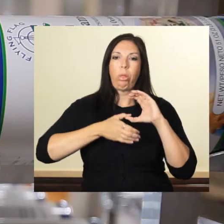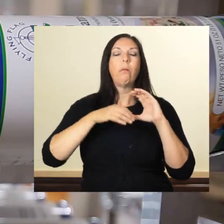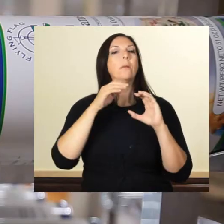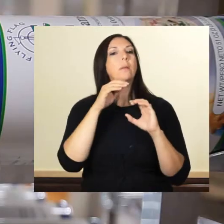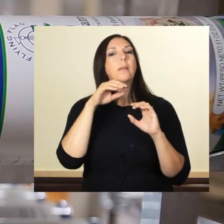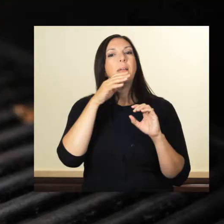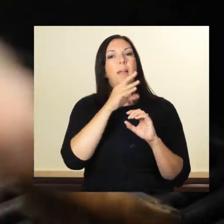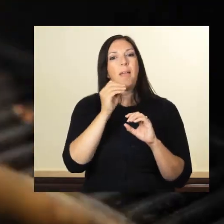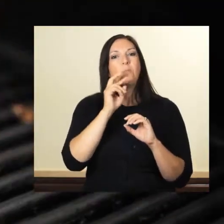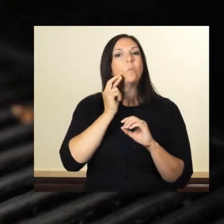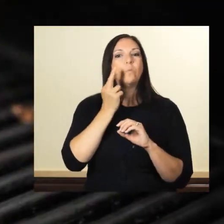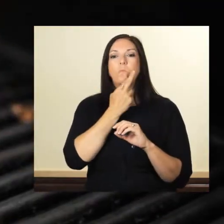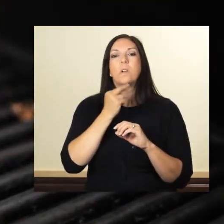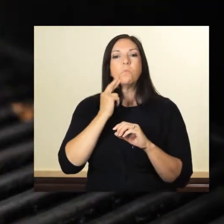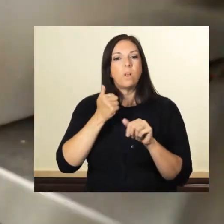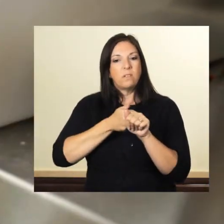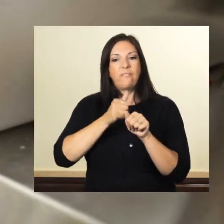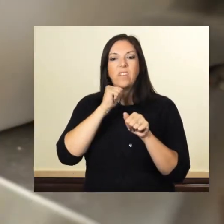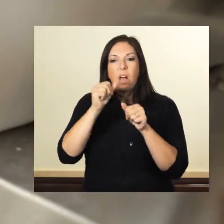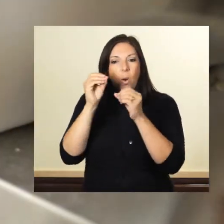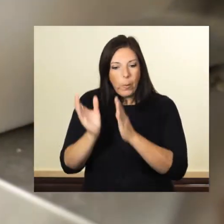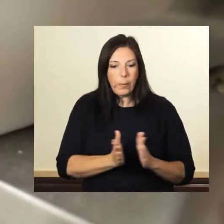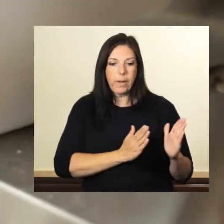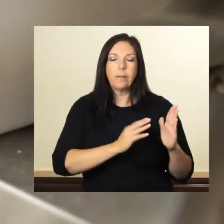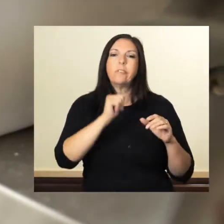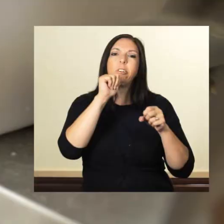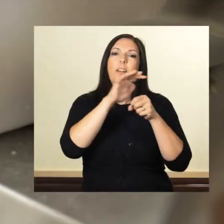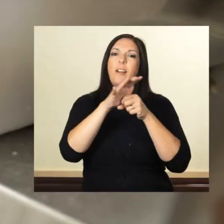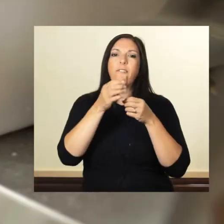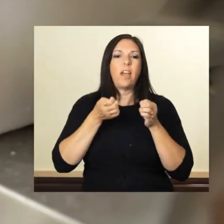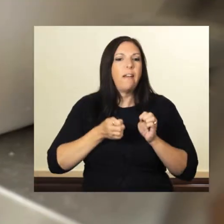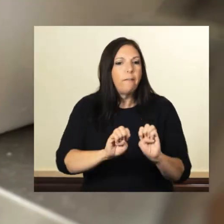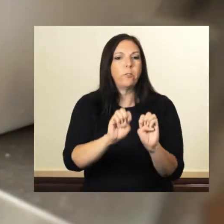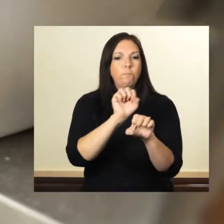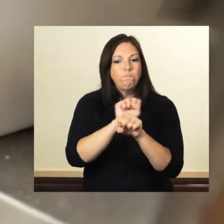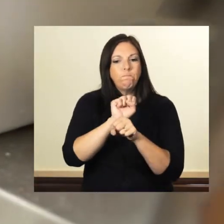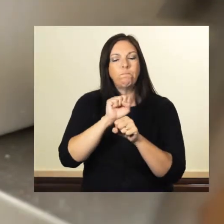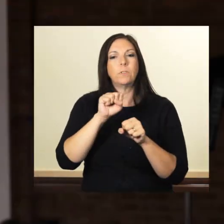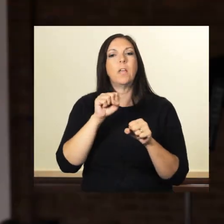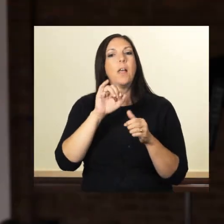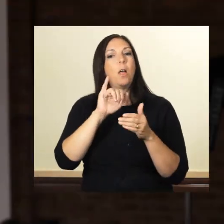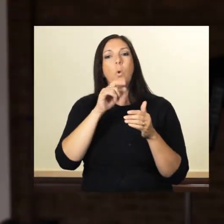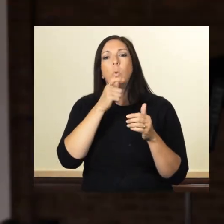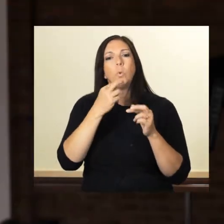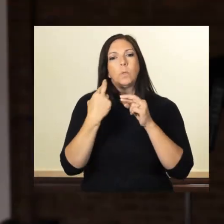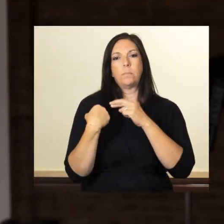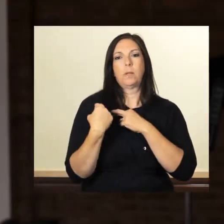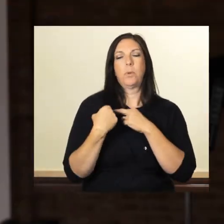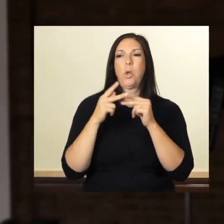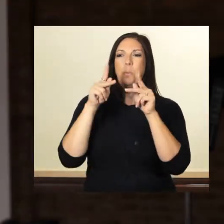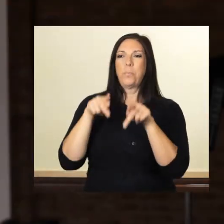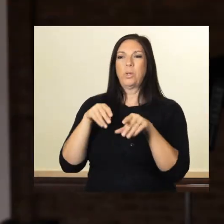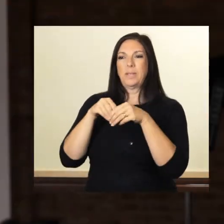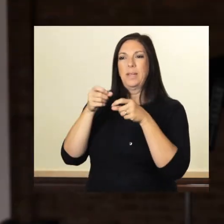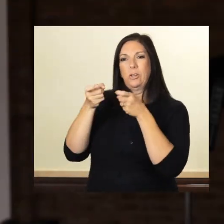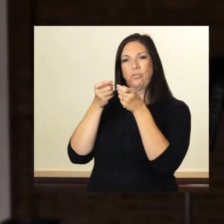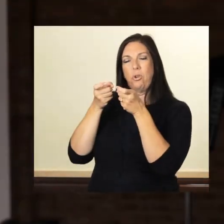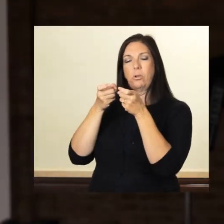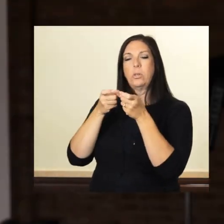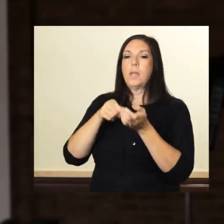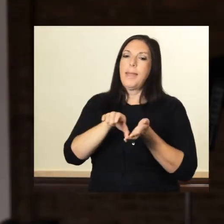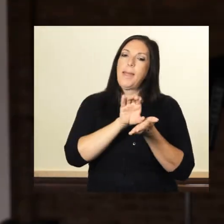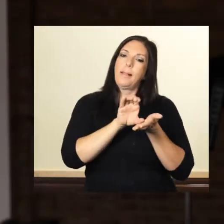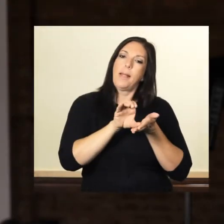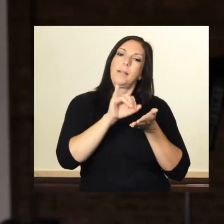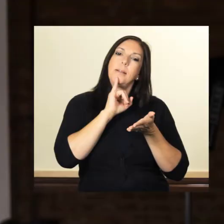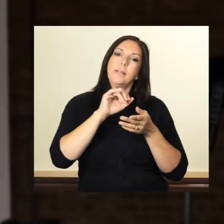restaurant is unorganized and there is a lack of effort being put forth this all falls on the person in charge cleanliness is